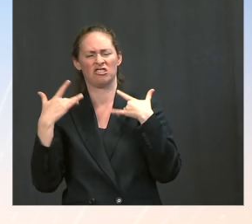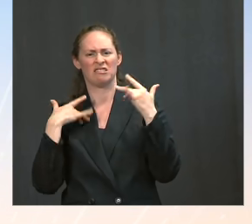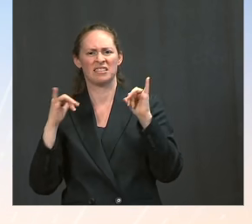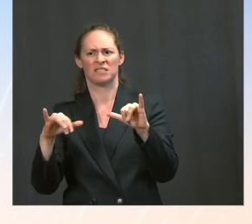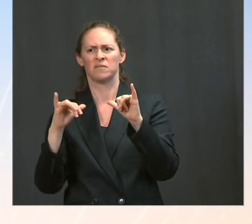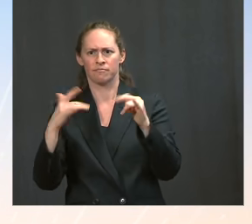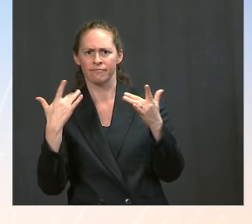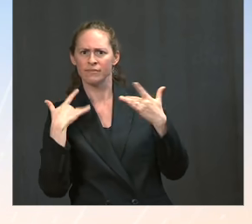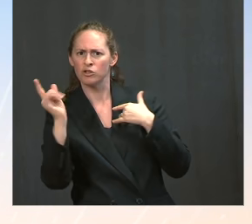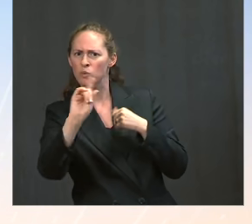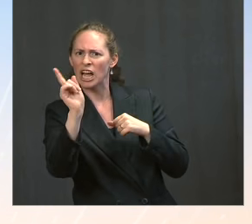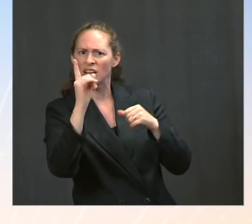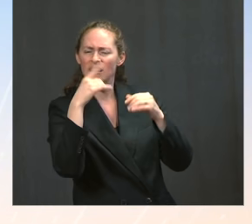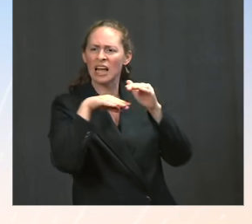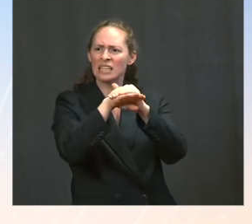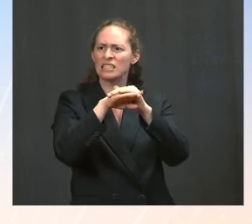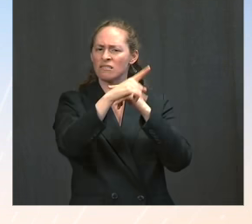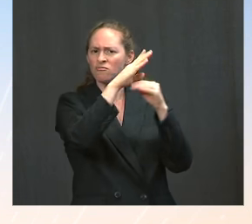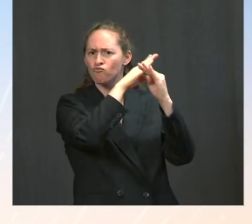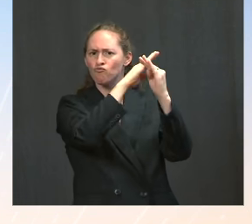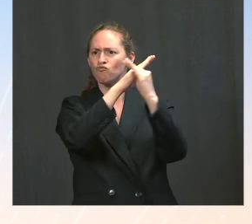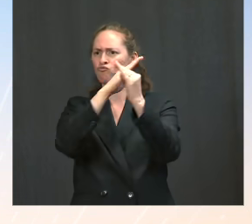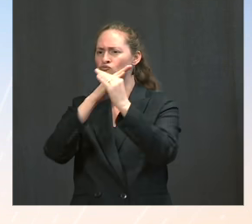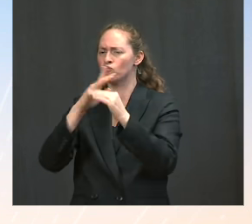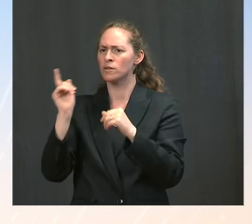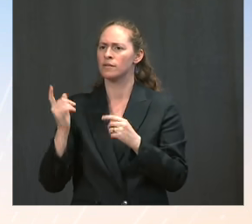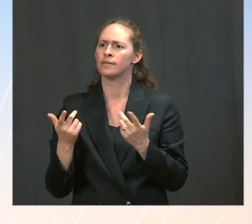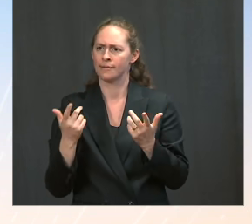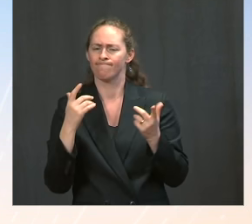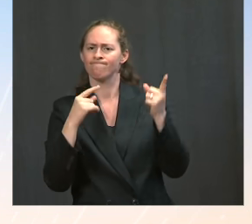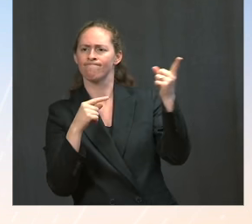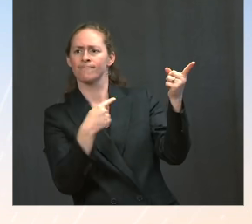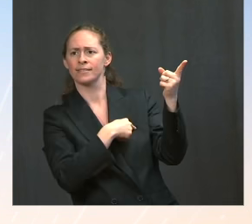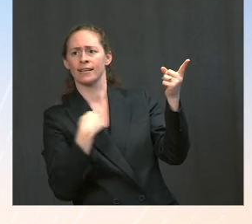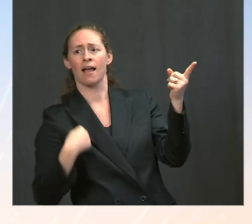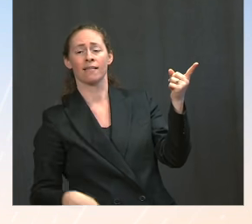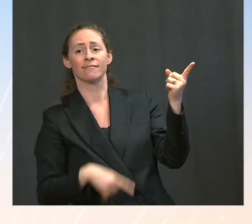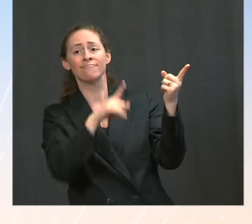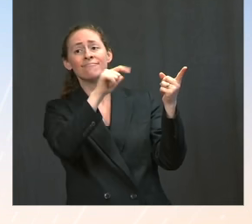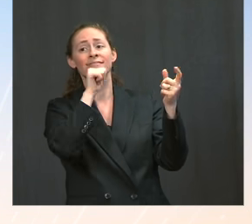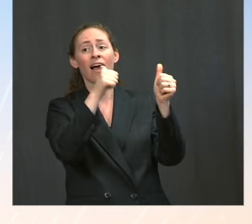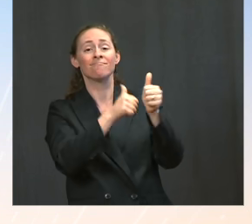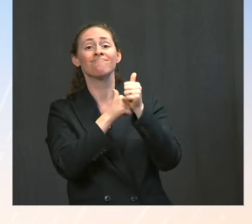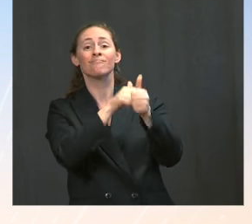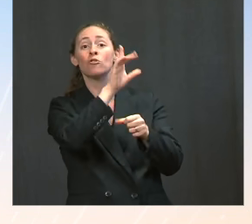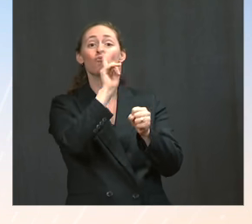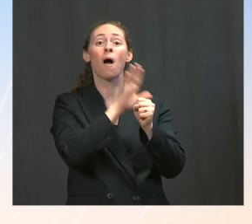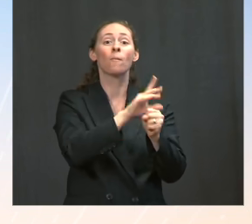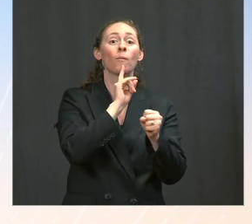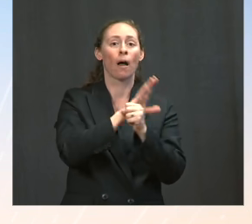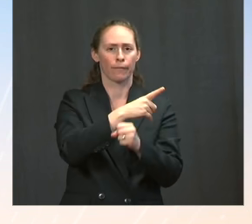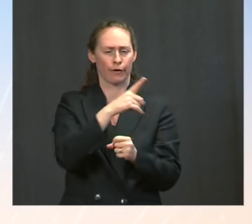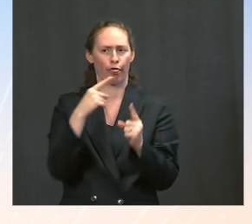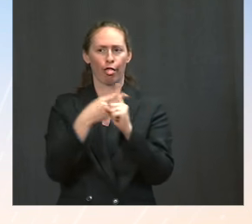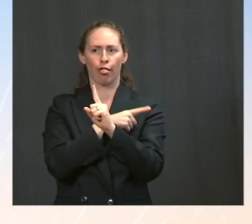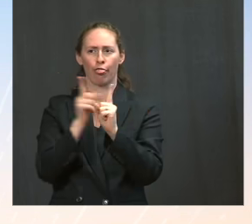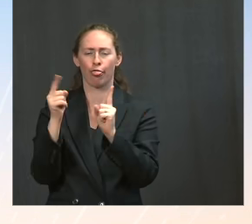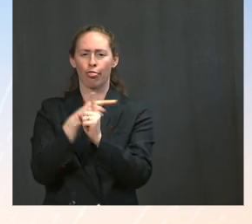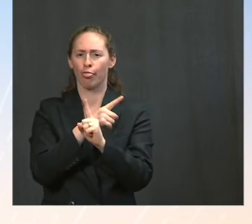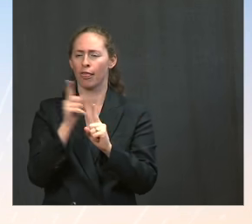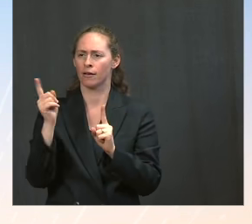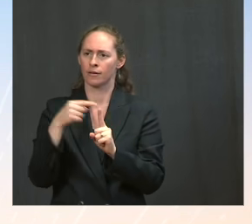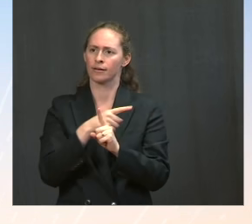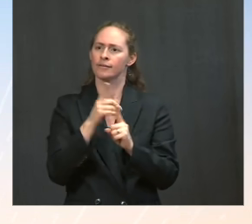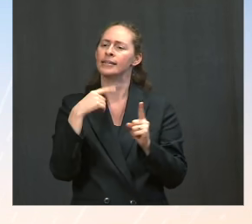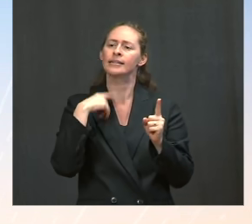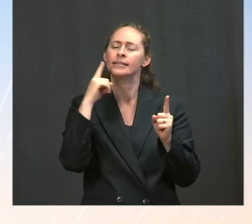their obligations. What our focus is on is building this multilateral effort and support for putting pressure on and making clear